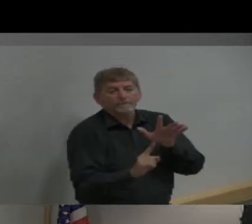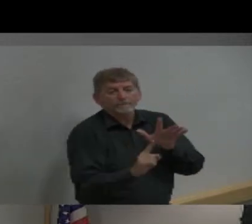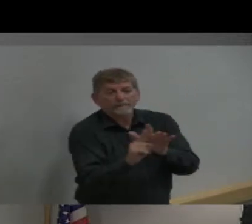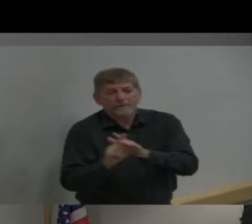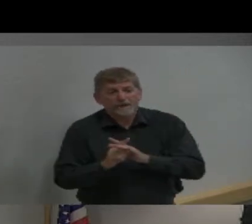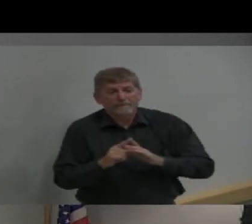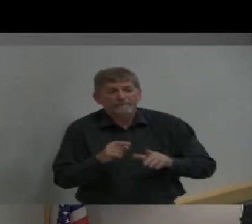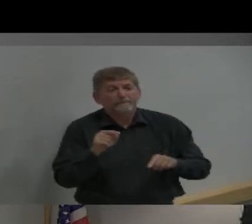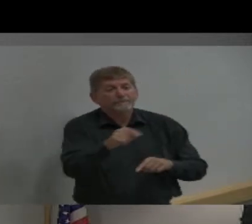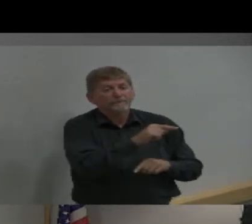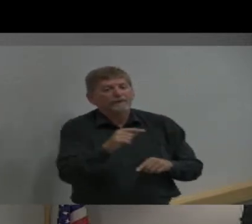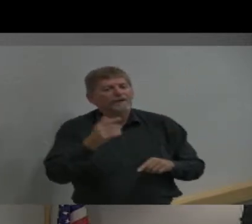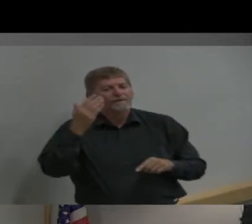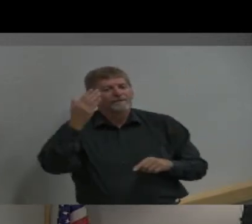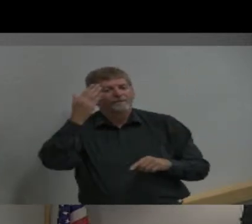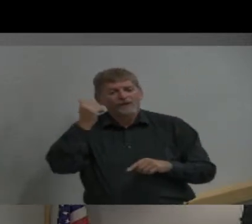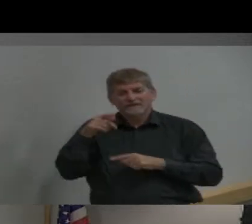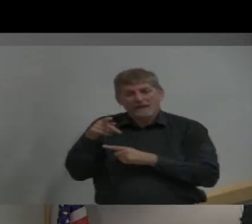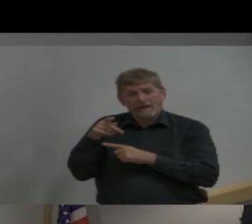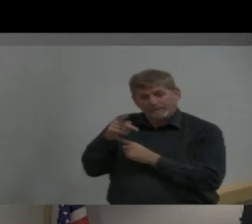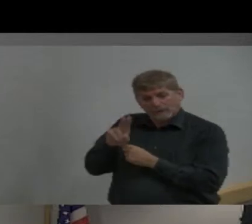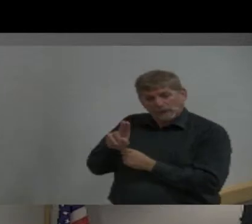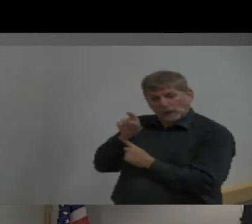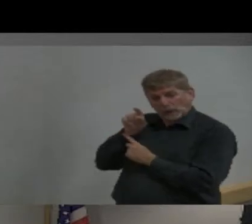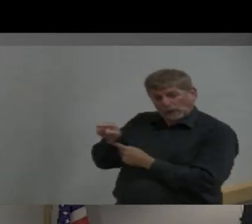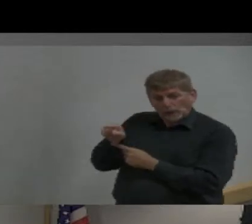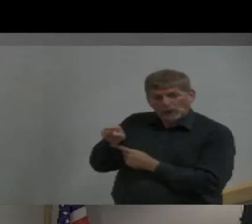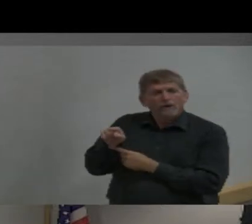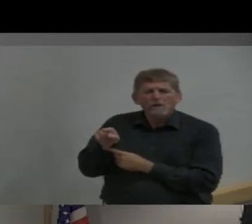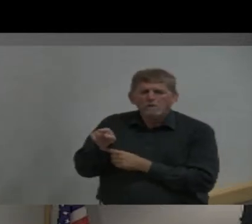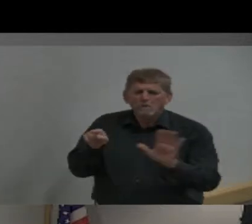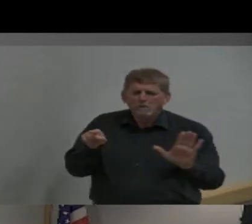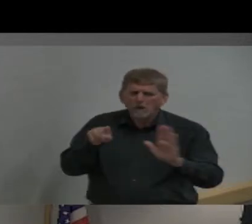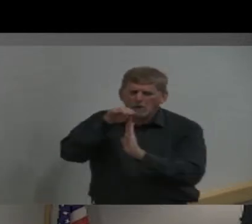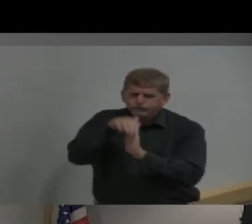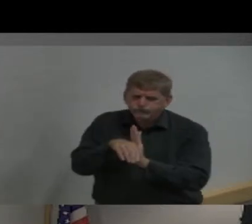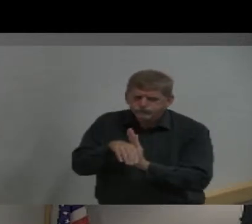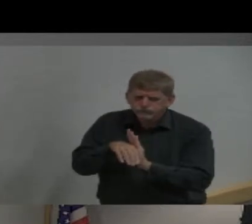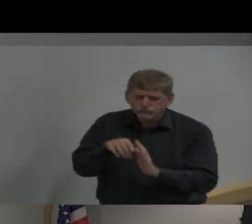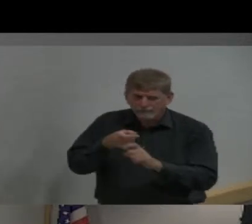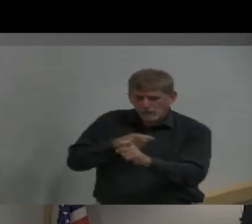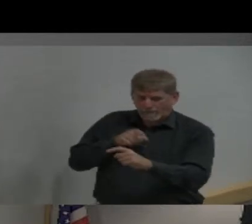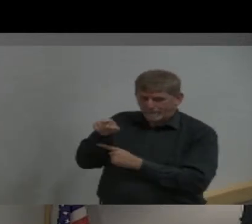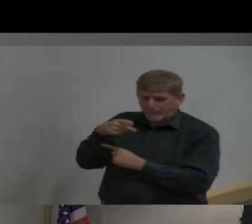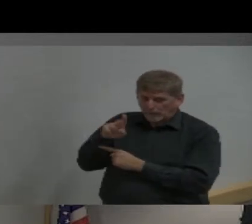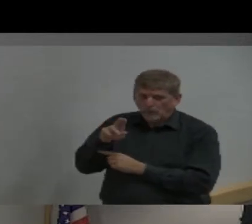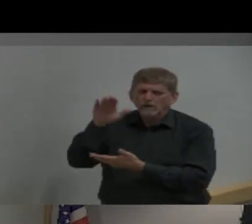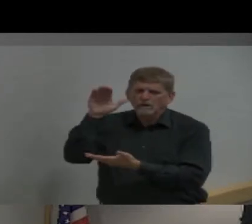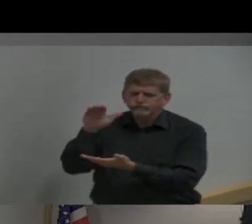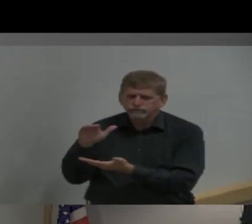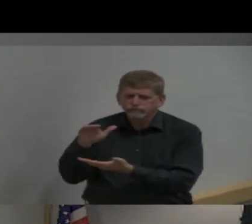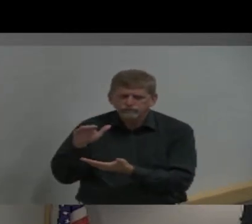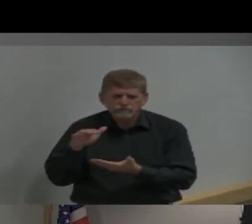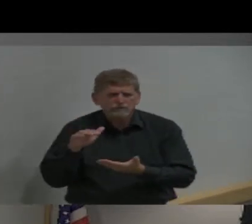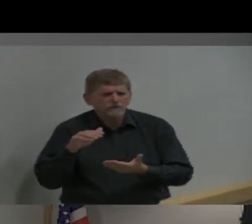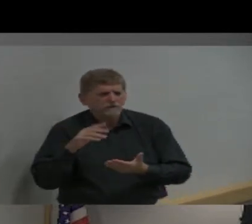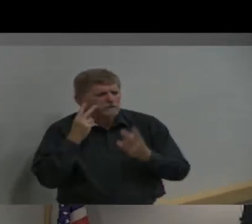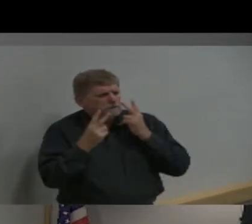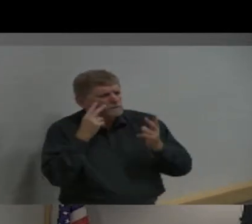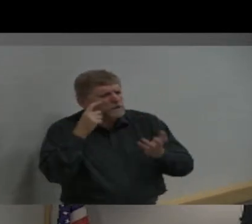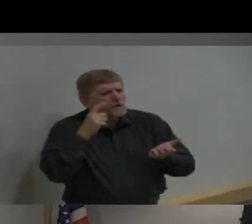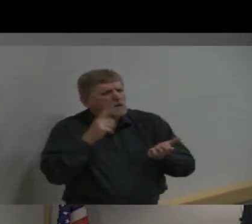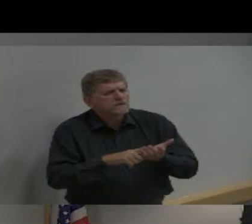to Purdue has been decreasing, and so we're seeing a higher proportion of cases outside of the Purdue University